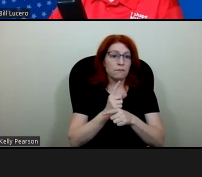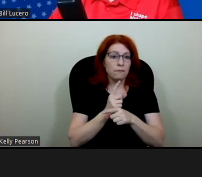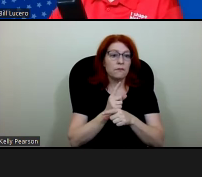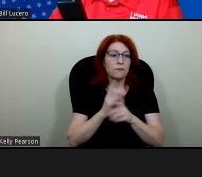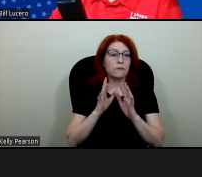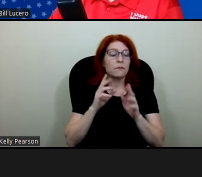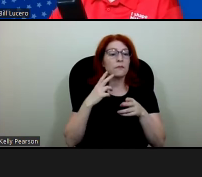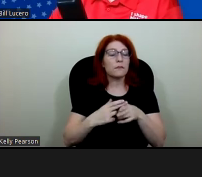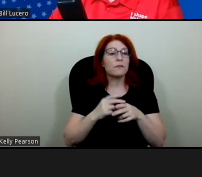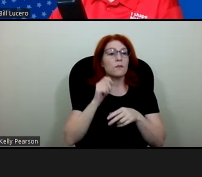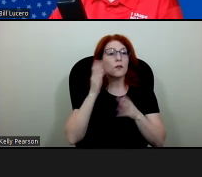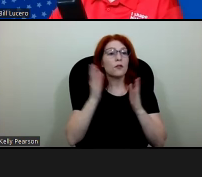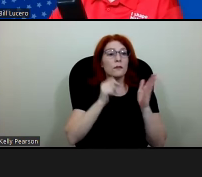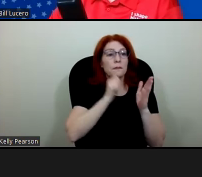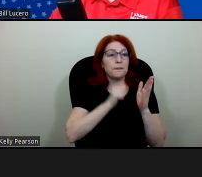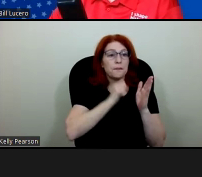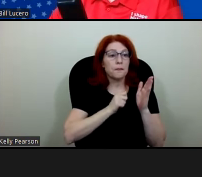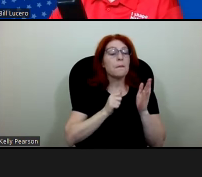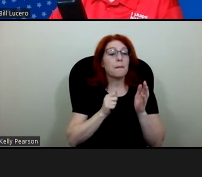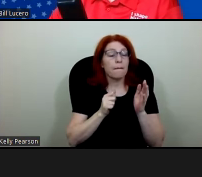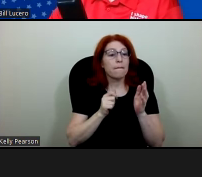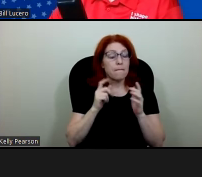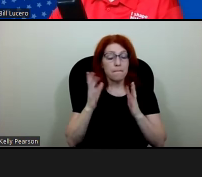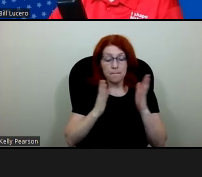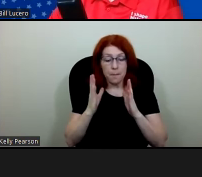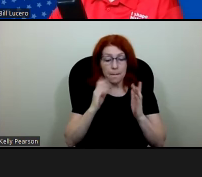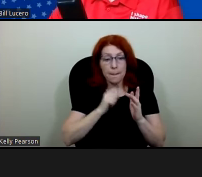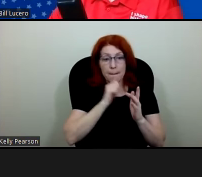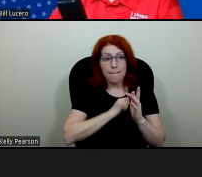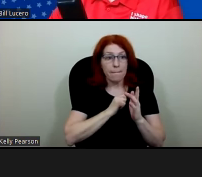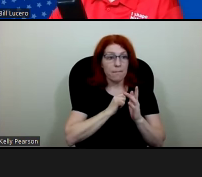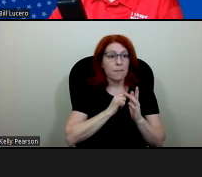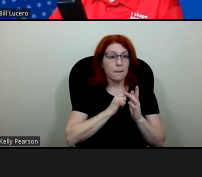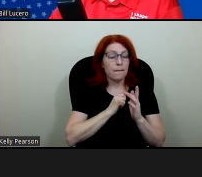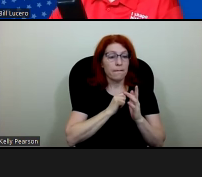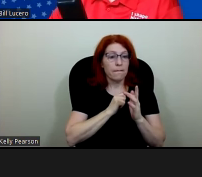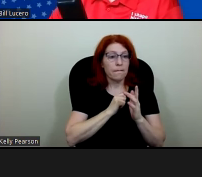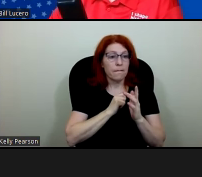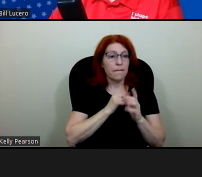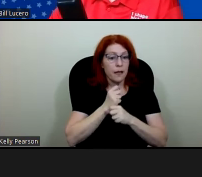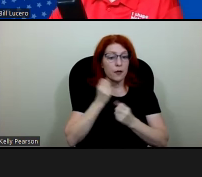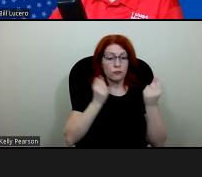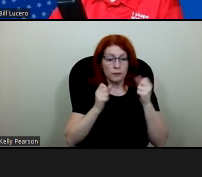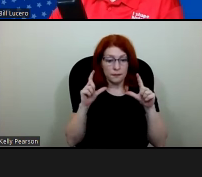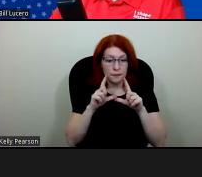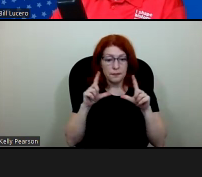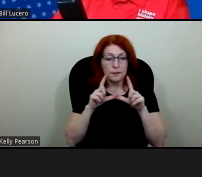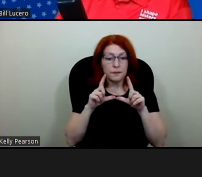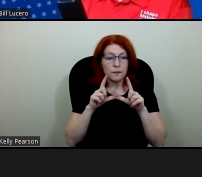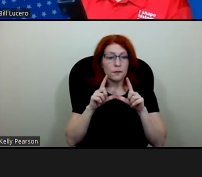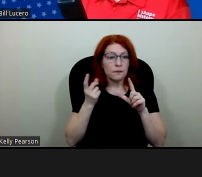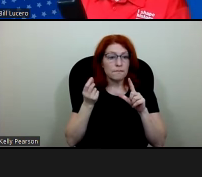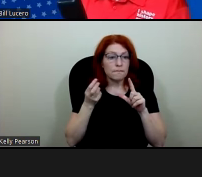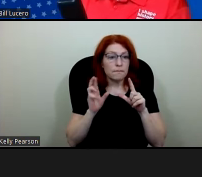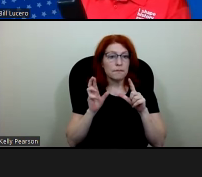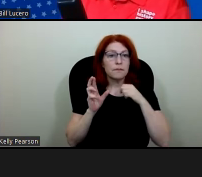online. It's called Service Arizona. So you can go to Service Arizona and get a driving license, or you can get